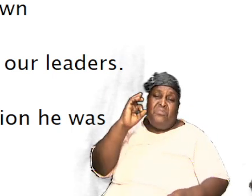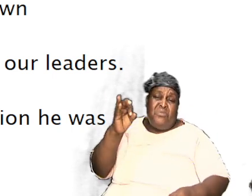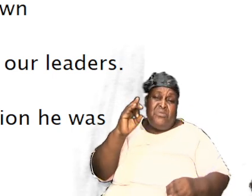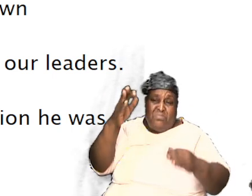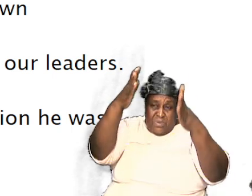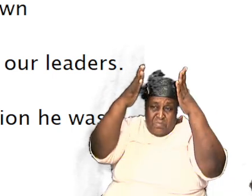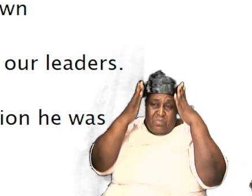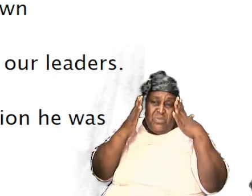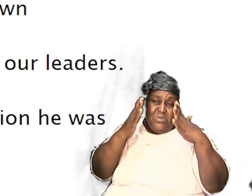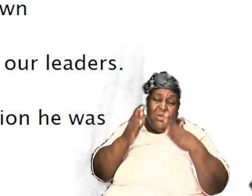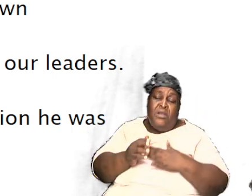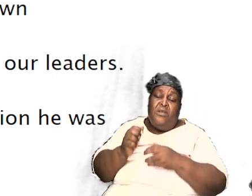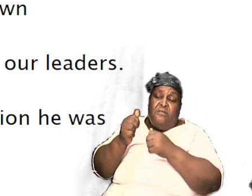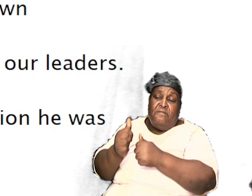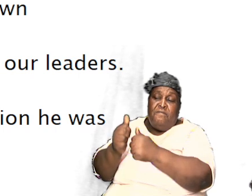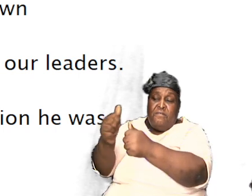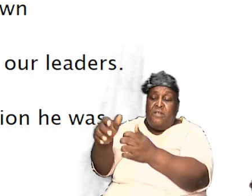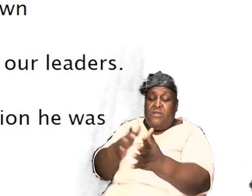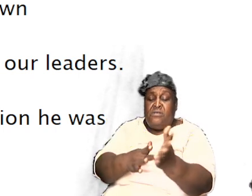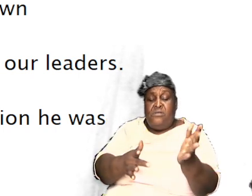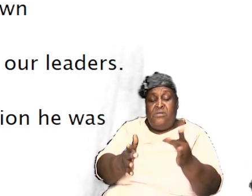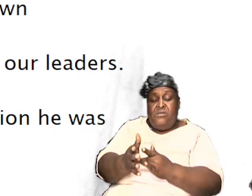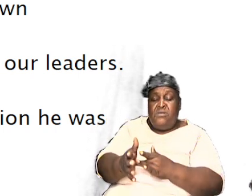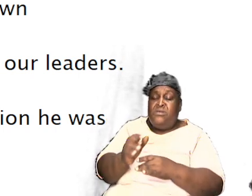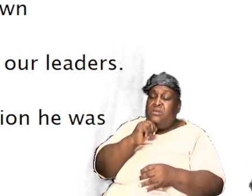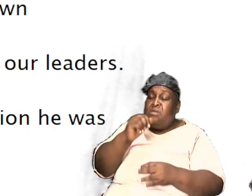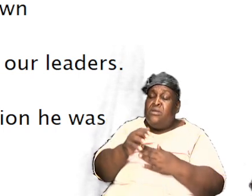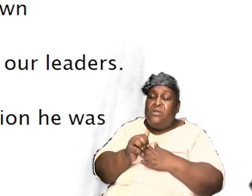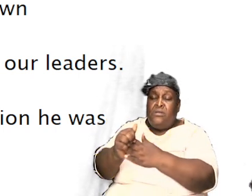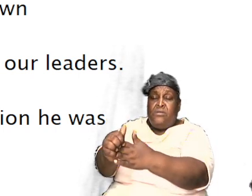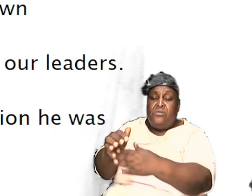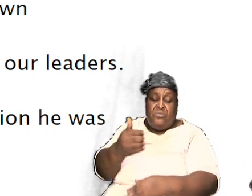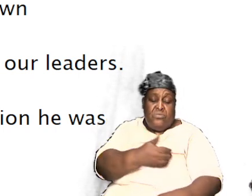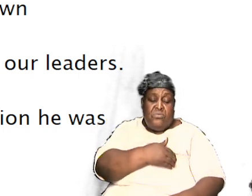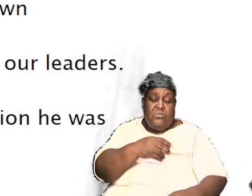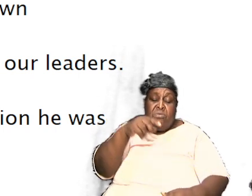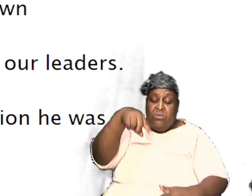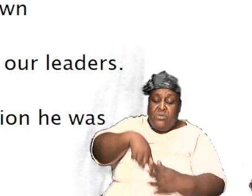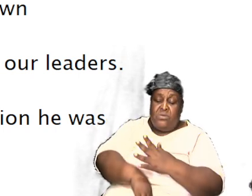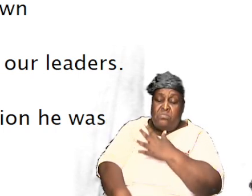not lead our soul to the pit of hell.